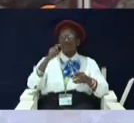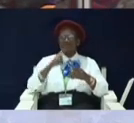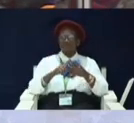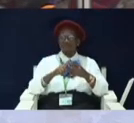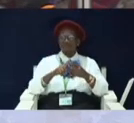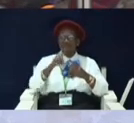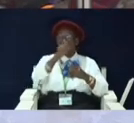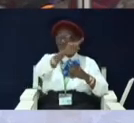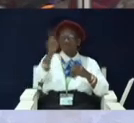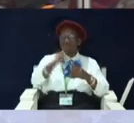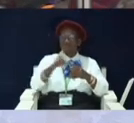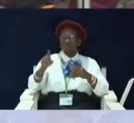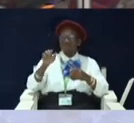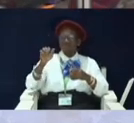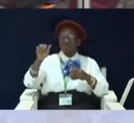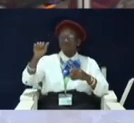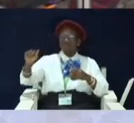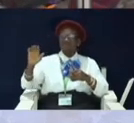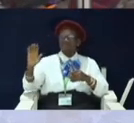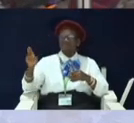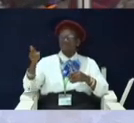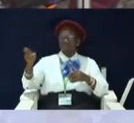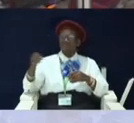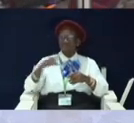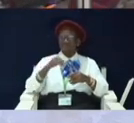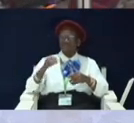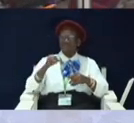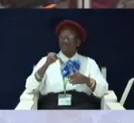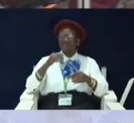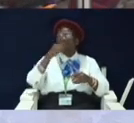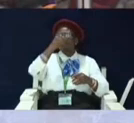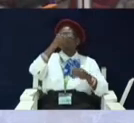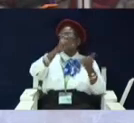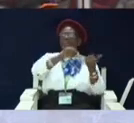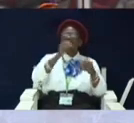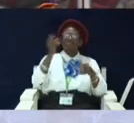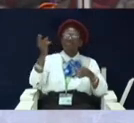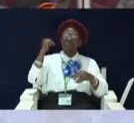Zechariah. And John the Baptist was the result.